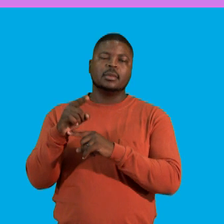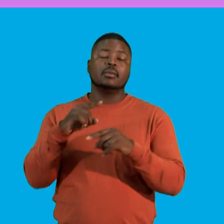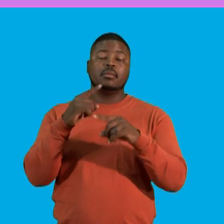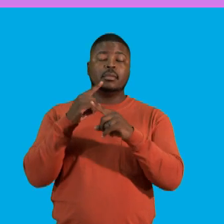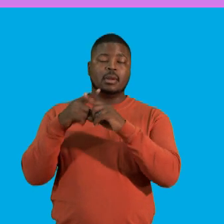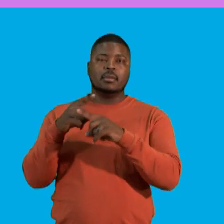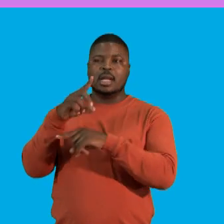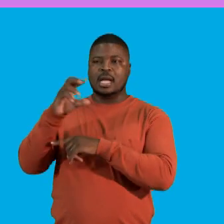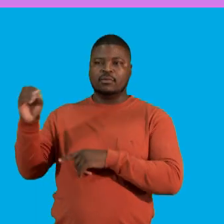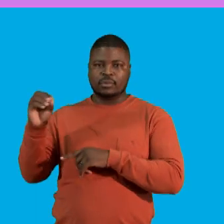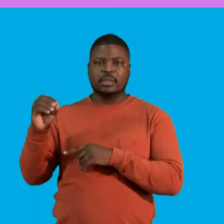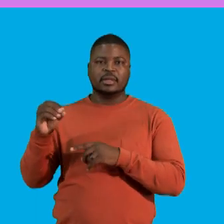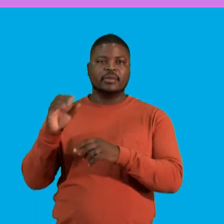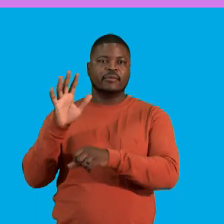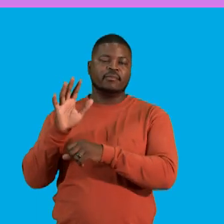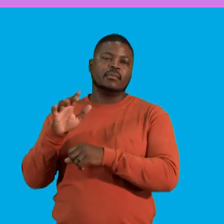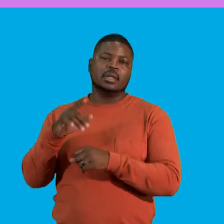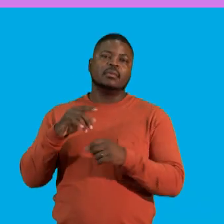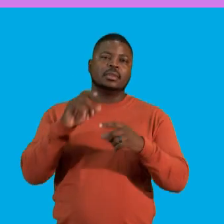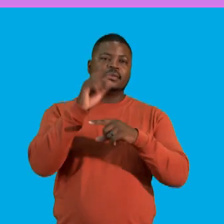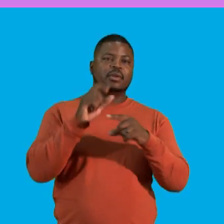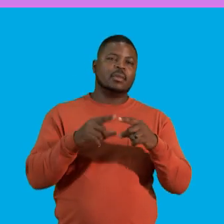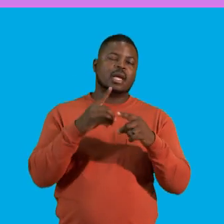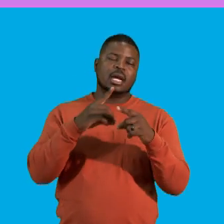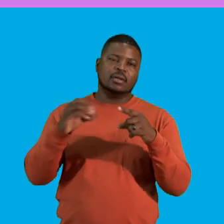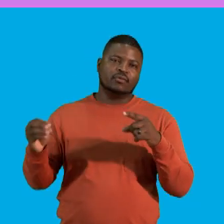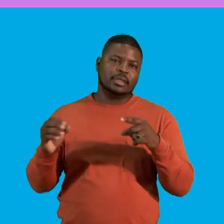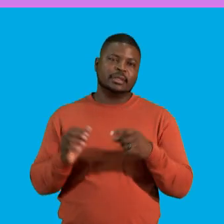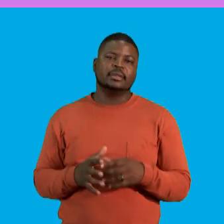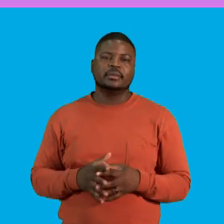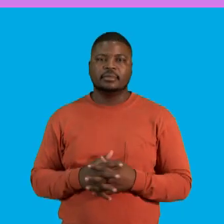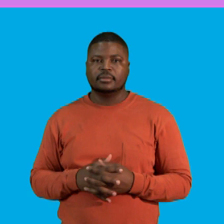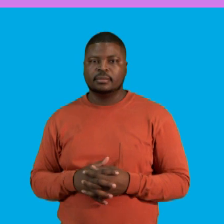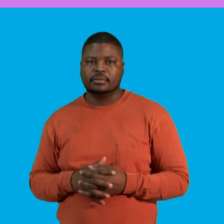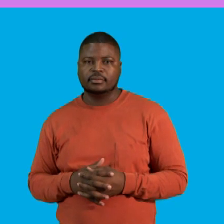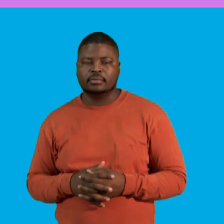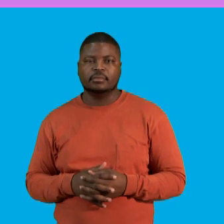115 over 100, which gives us, let's work it